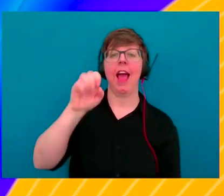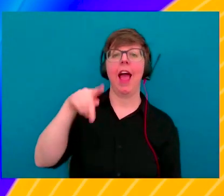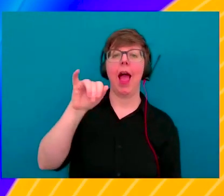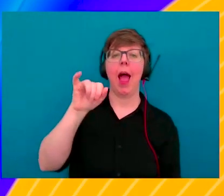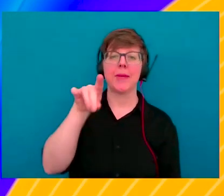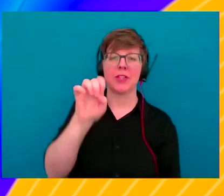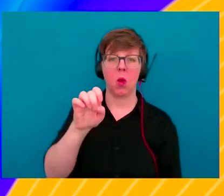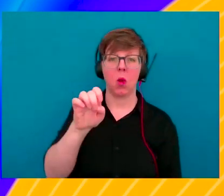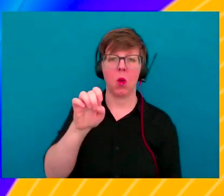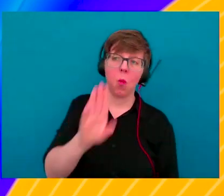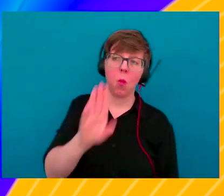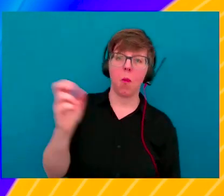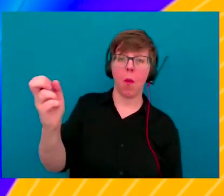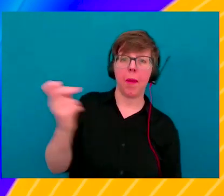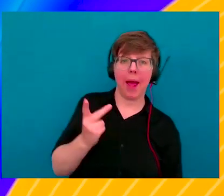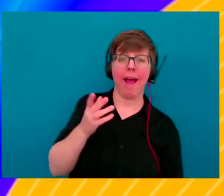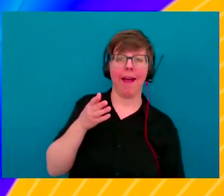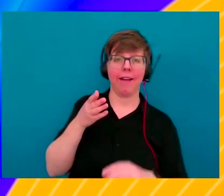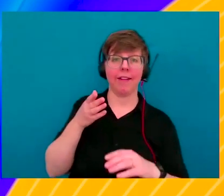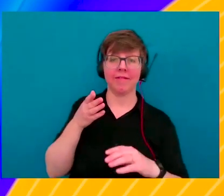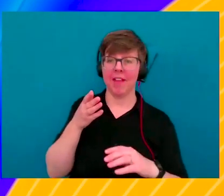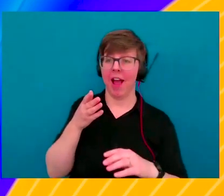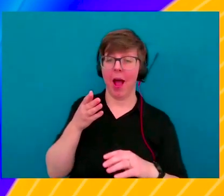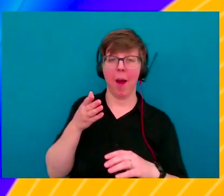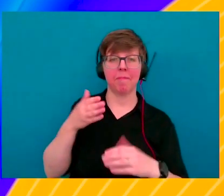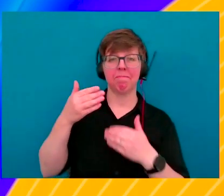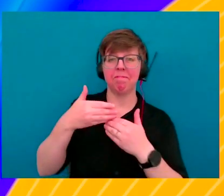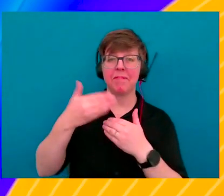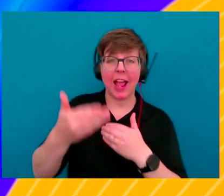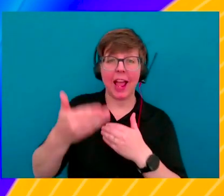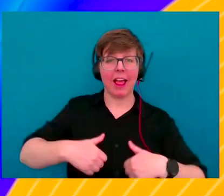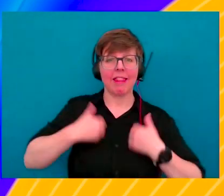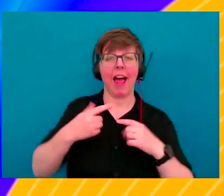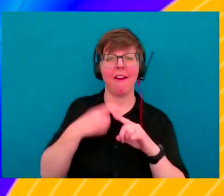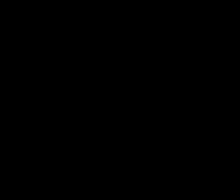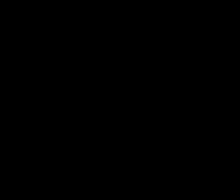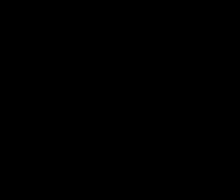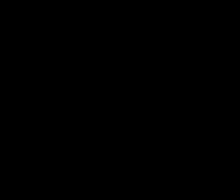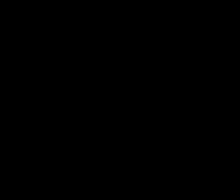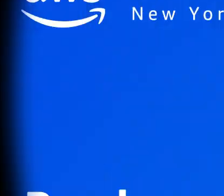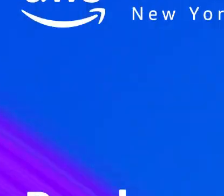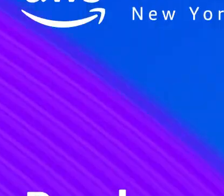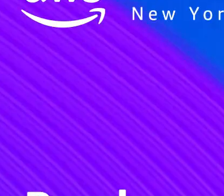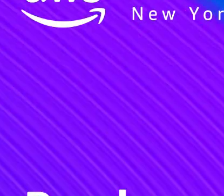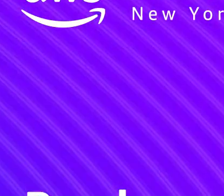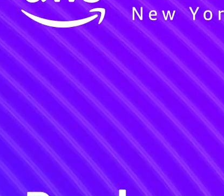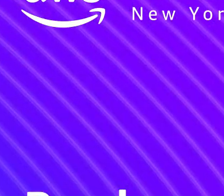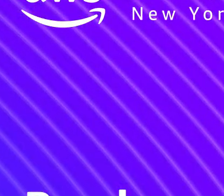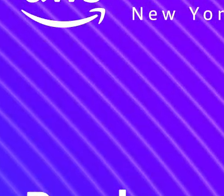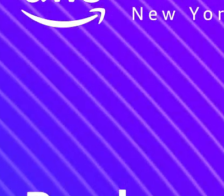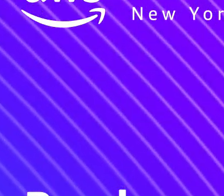after this live from New York City in 2023 AWS New York Summit.